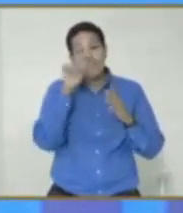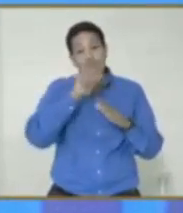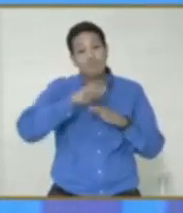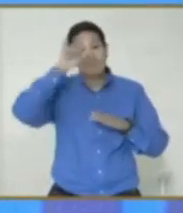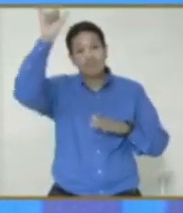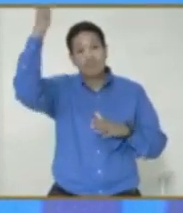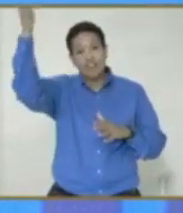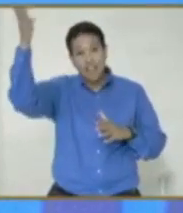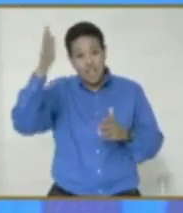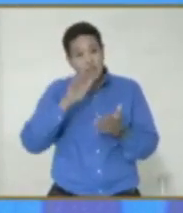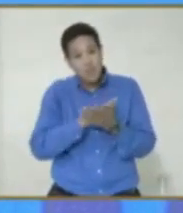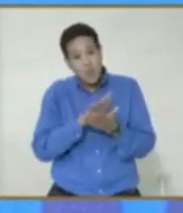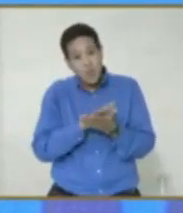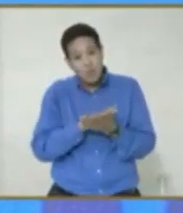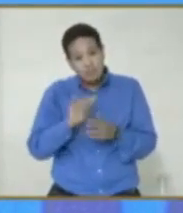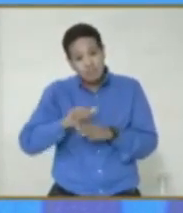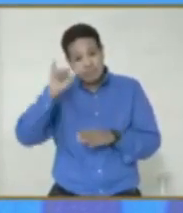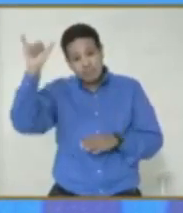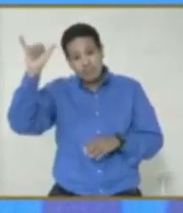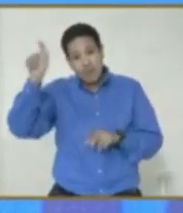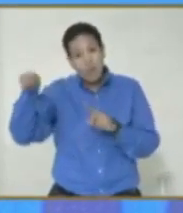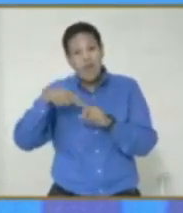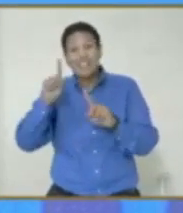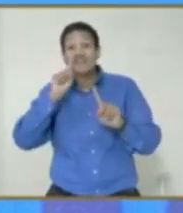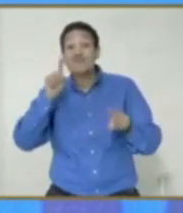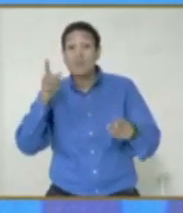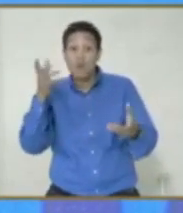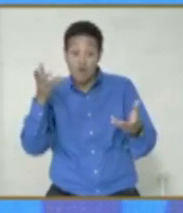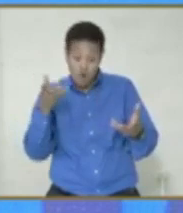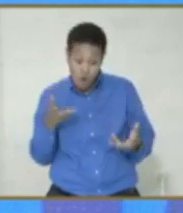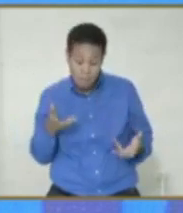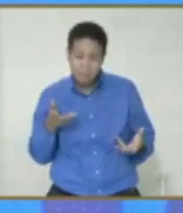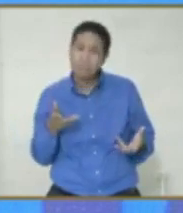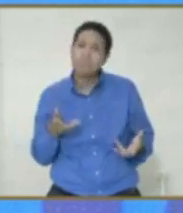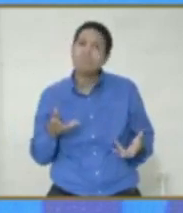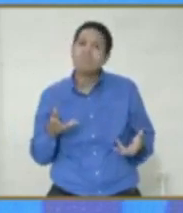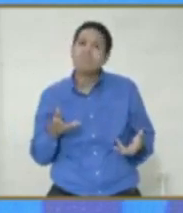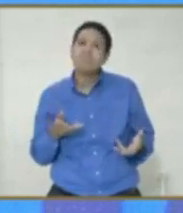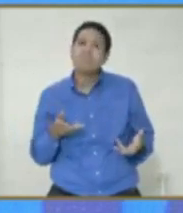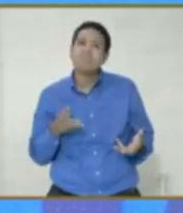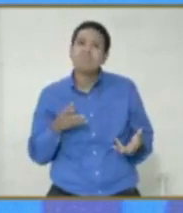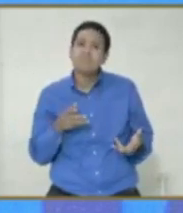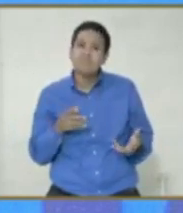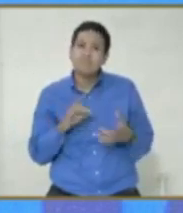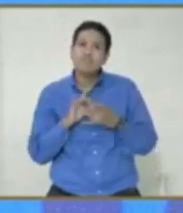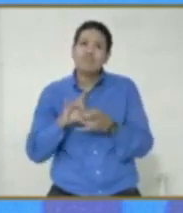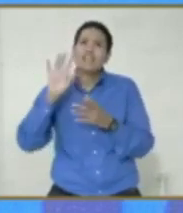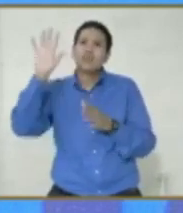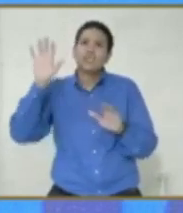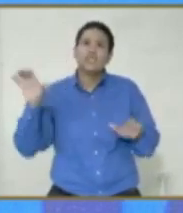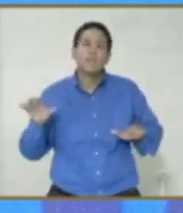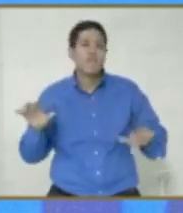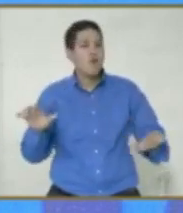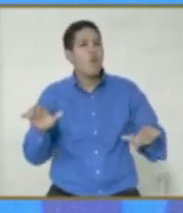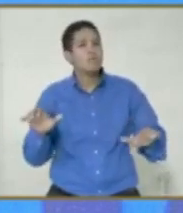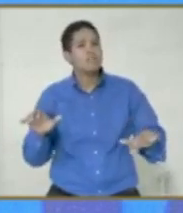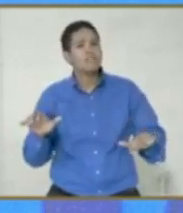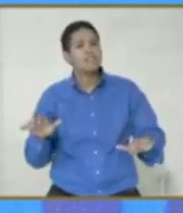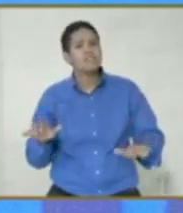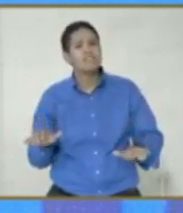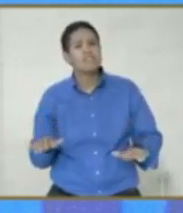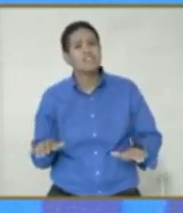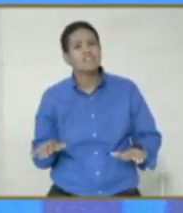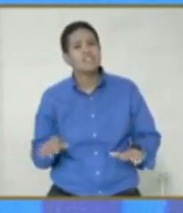And when his report comes in about his performance, he is one of